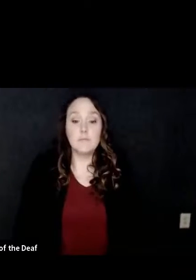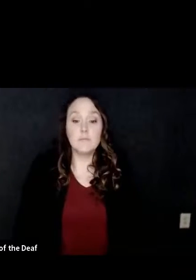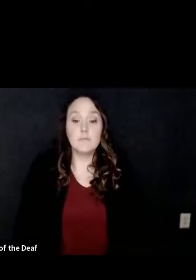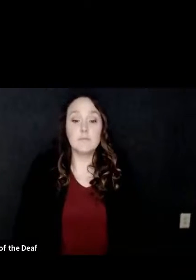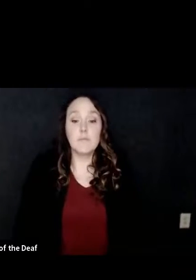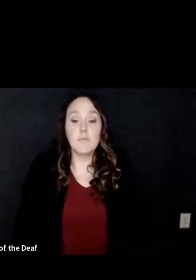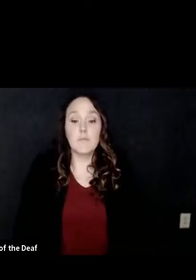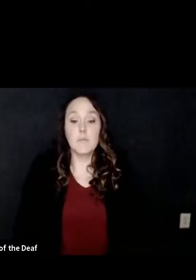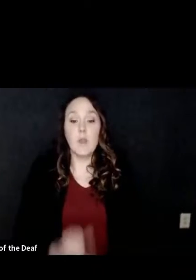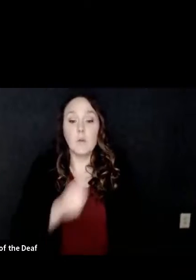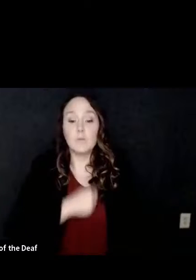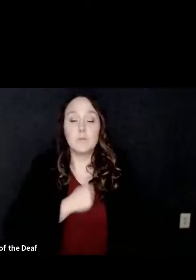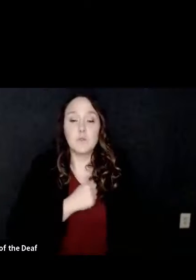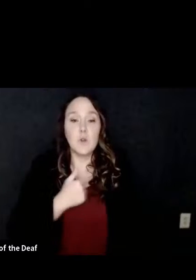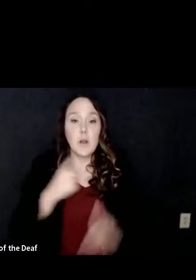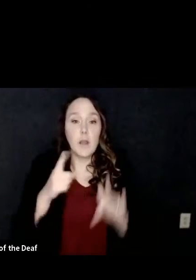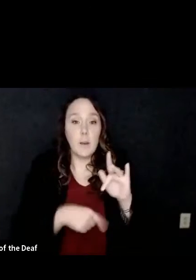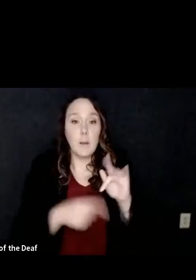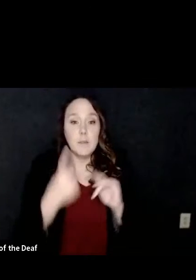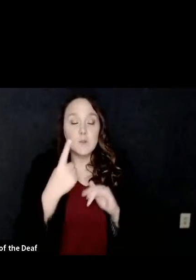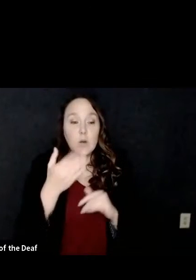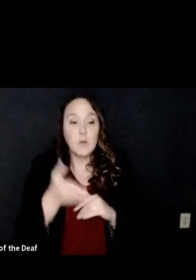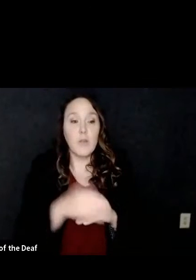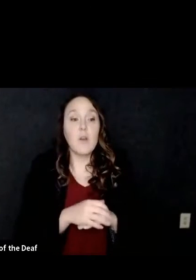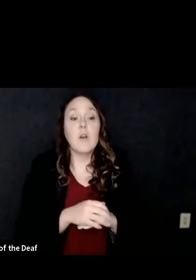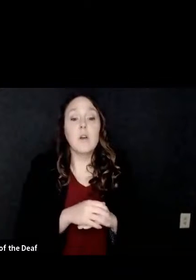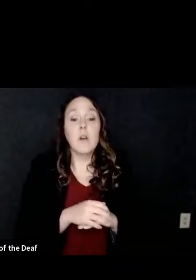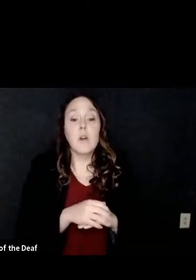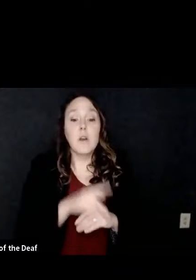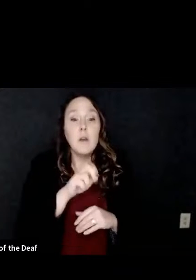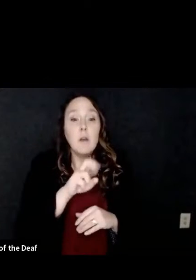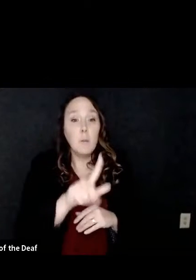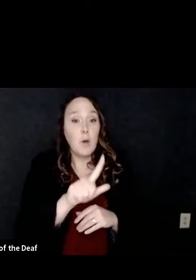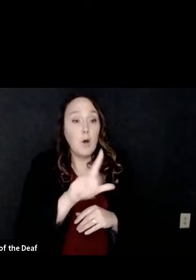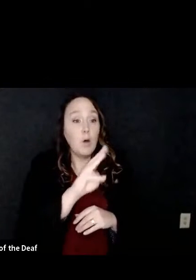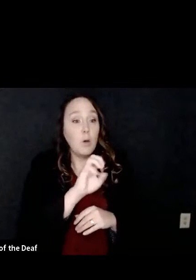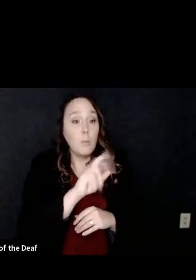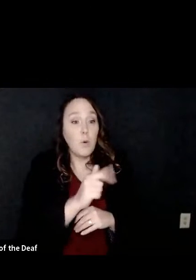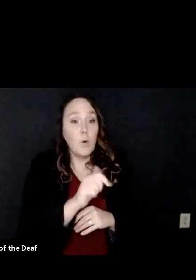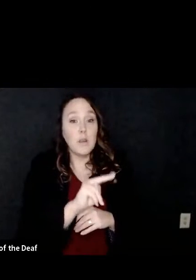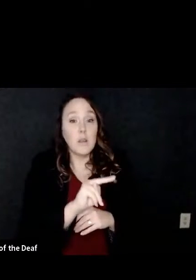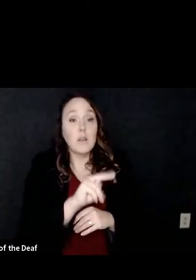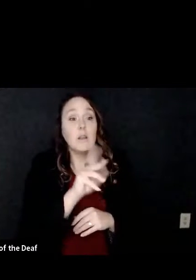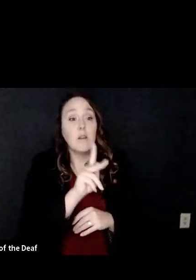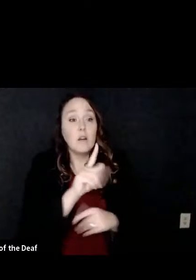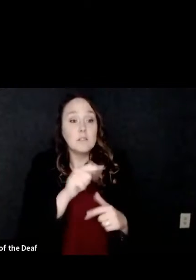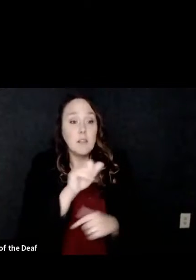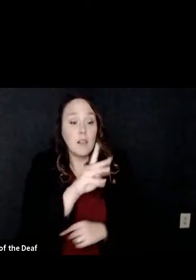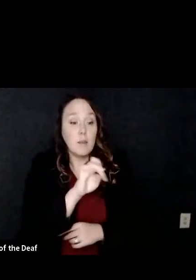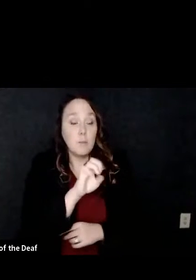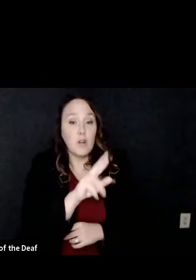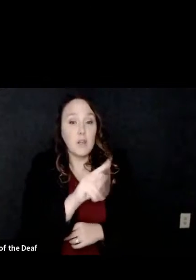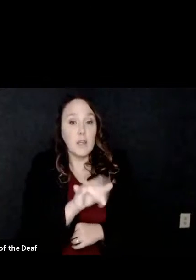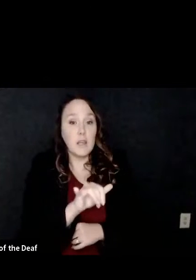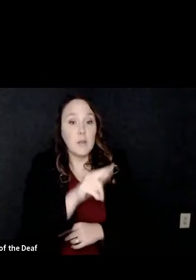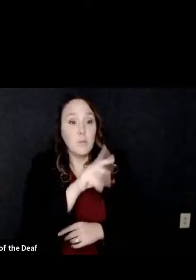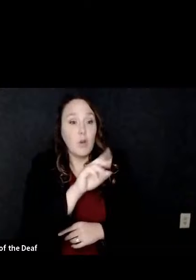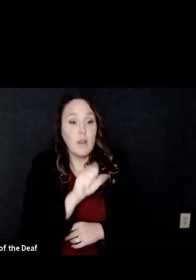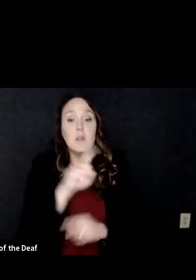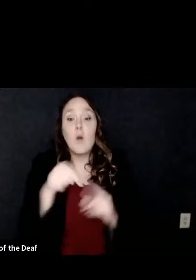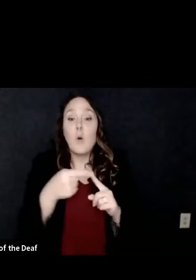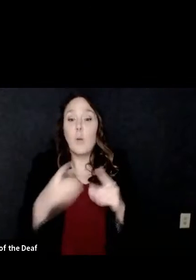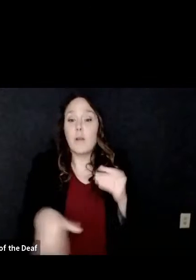Oh, I'm sorry, I overlooked one right there. Bob Morgan with Knox Liberty Press. When will the additional surge beds